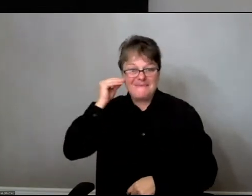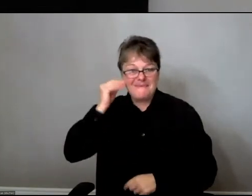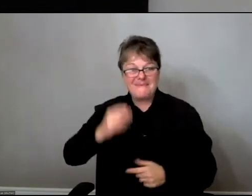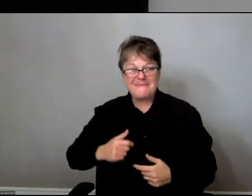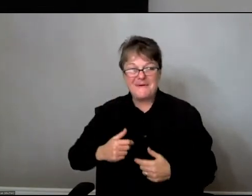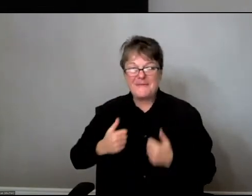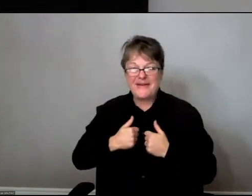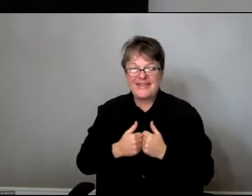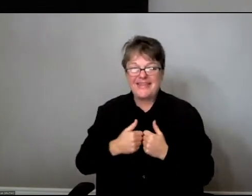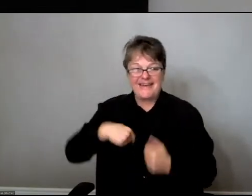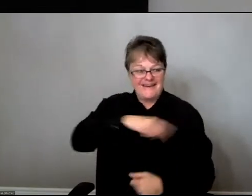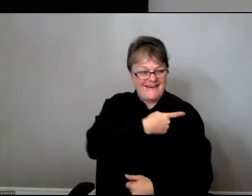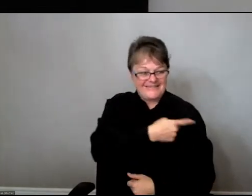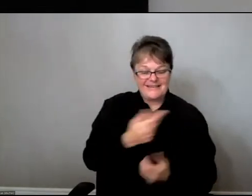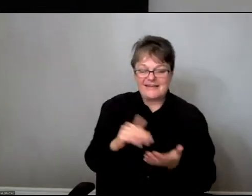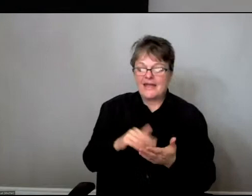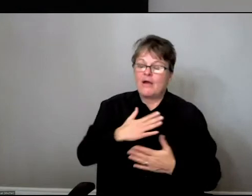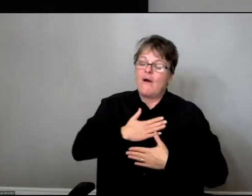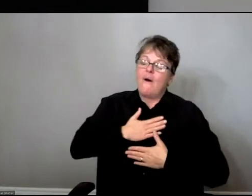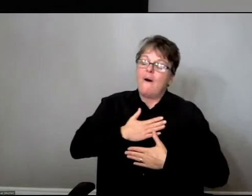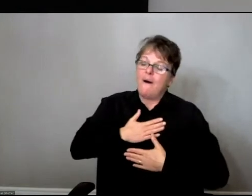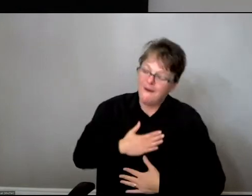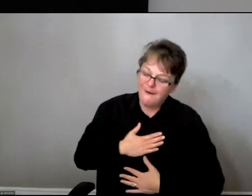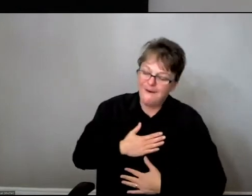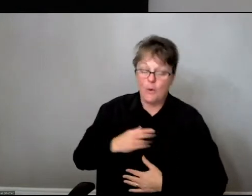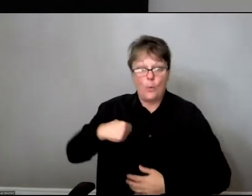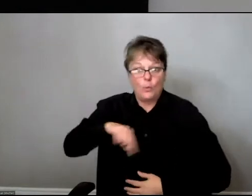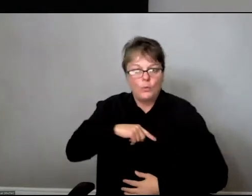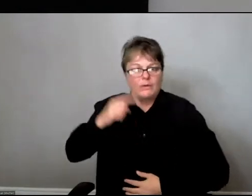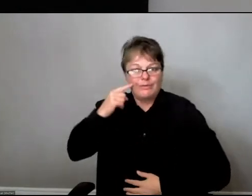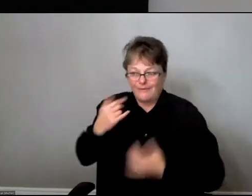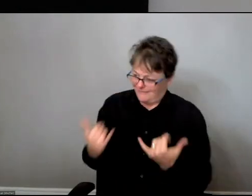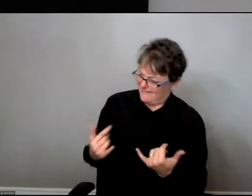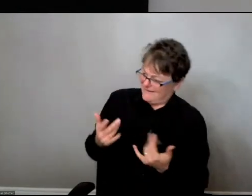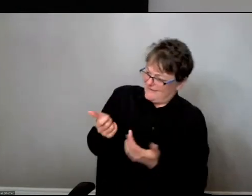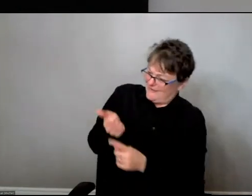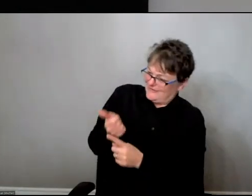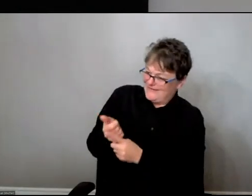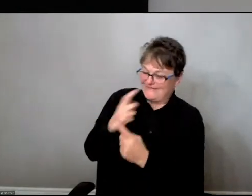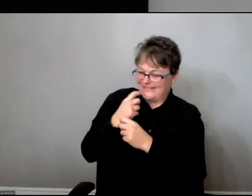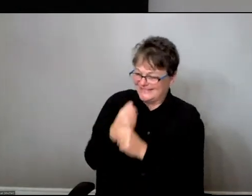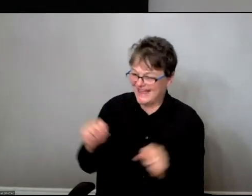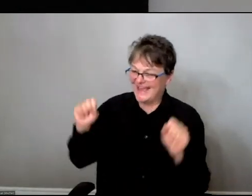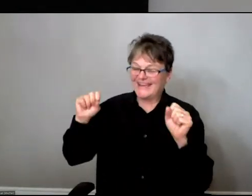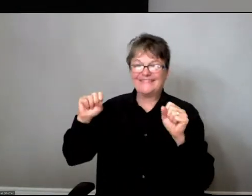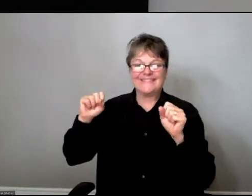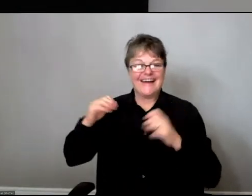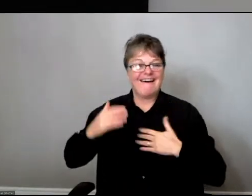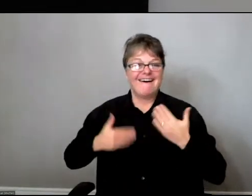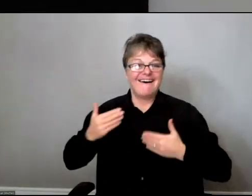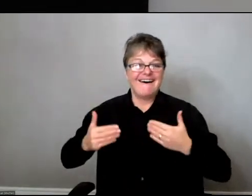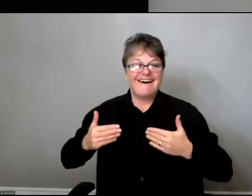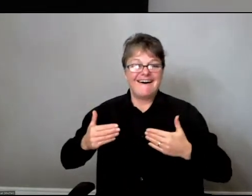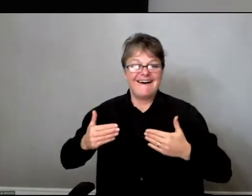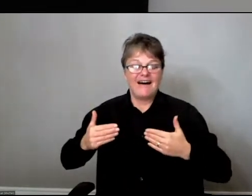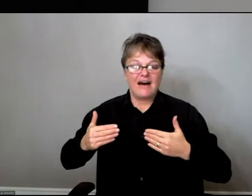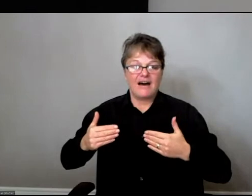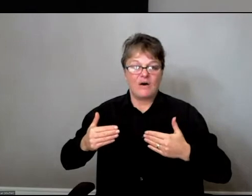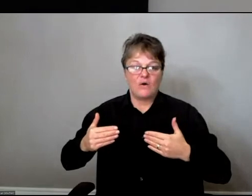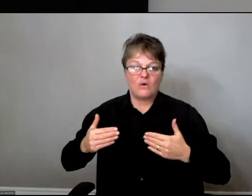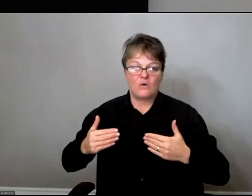over. We thought Julianne was now safe. We were wrong, so very